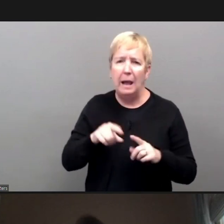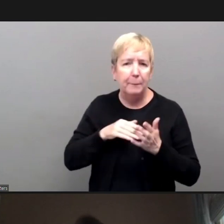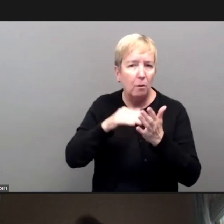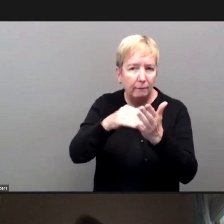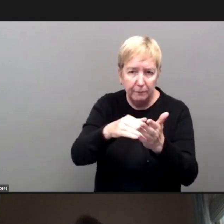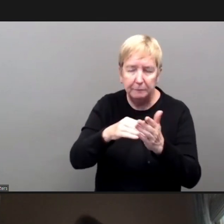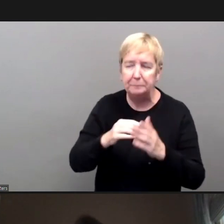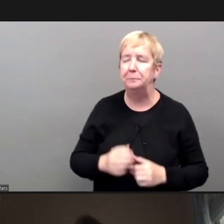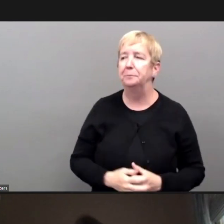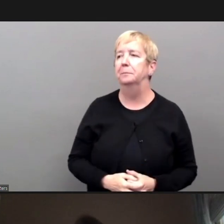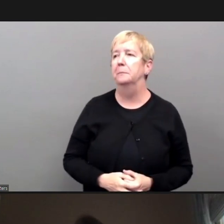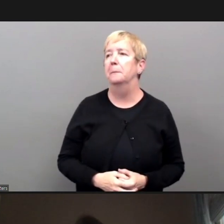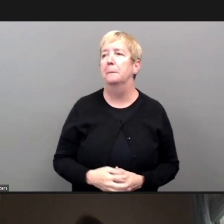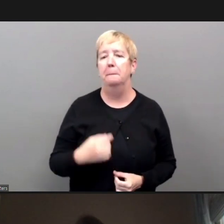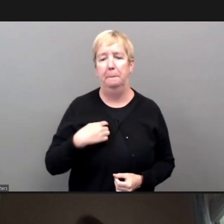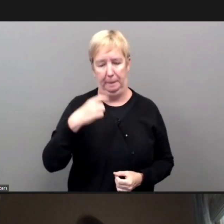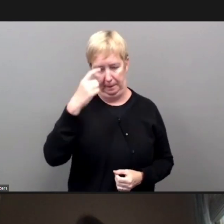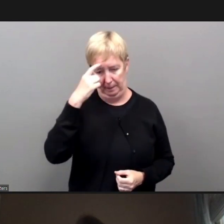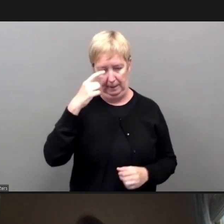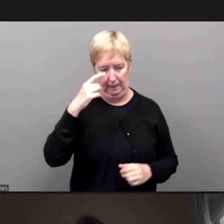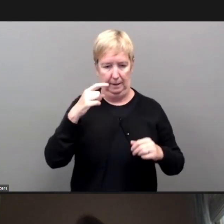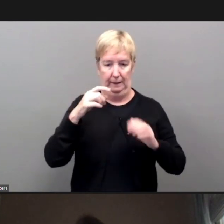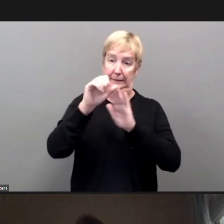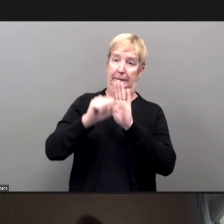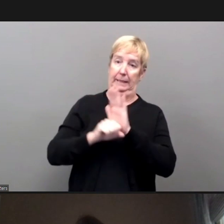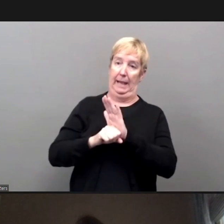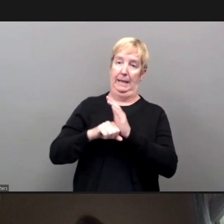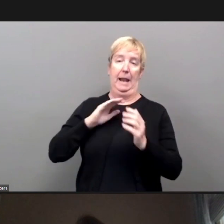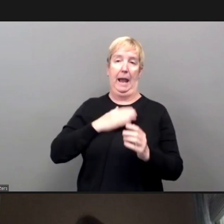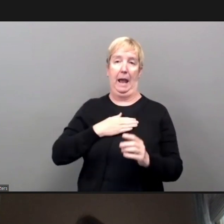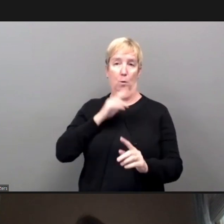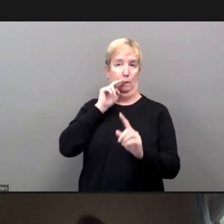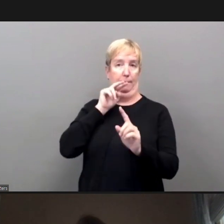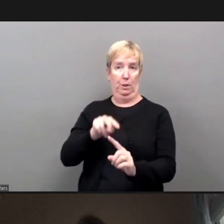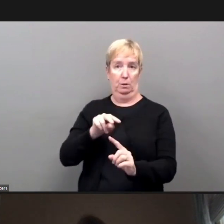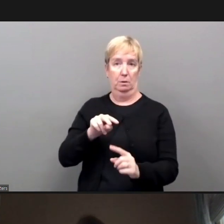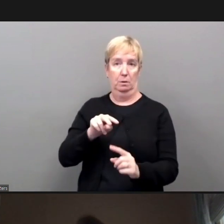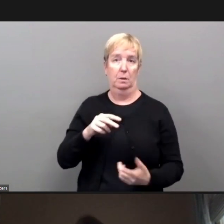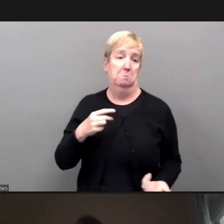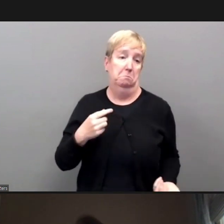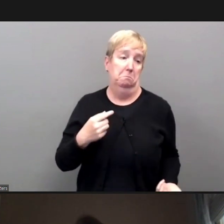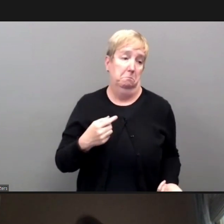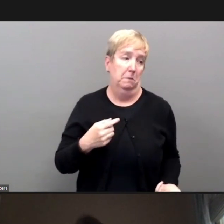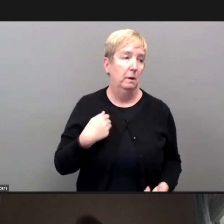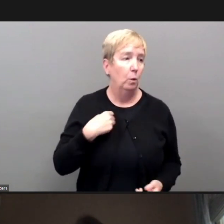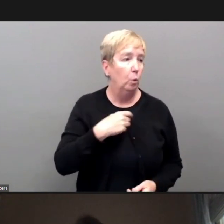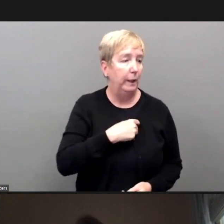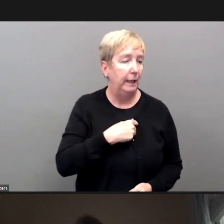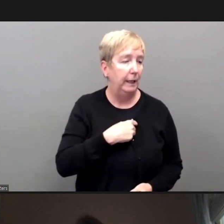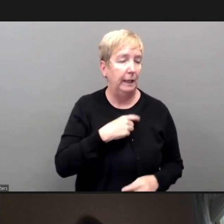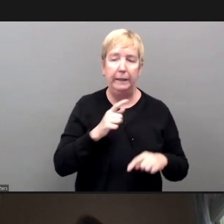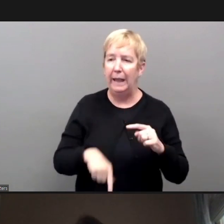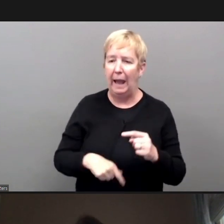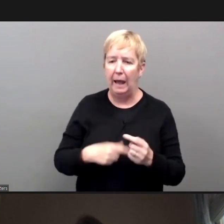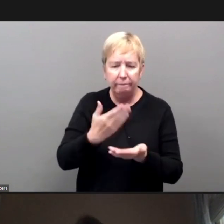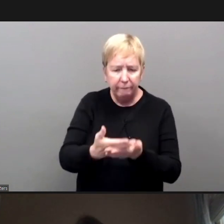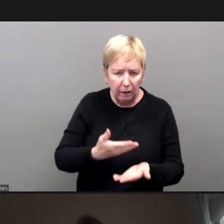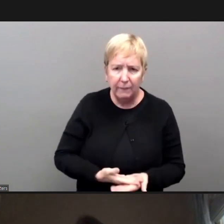think the state's position is that we're not really in a position to verify